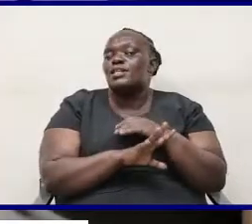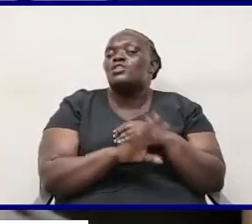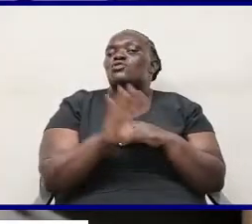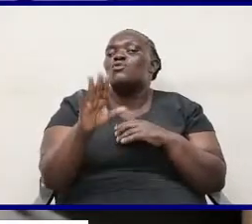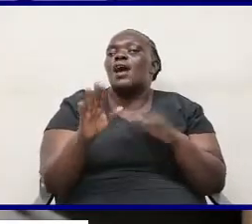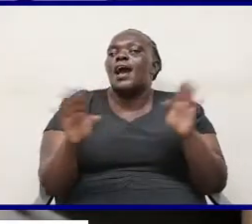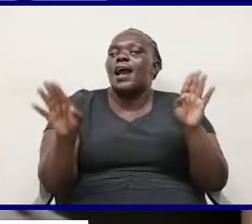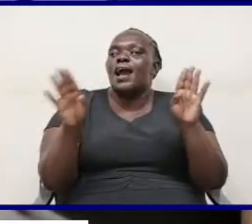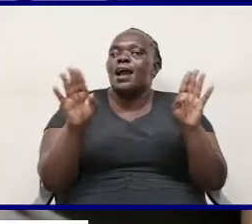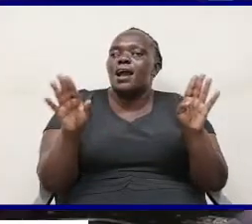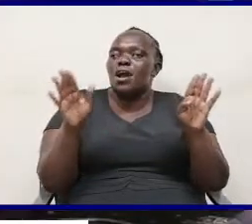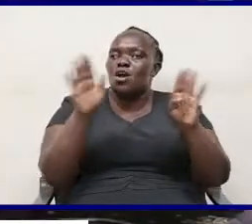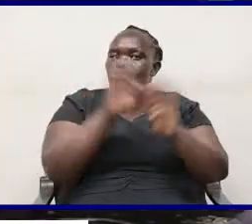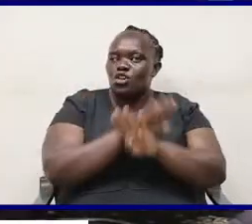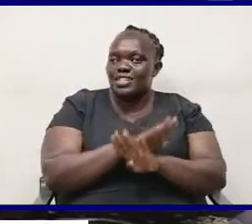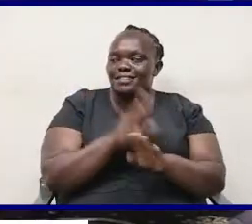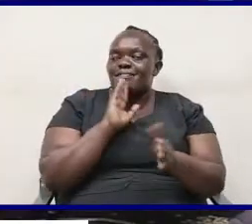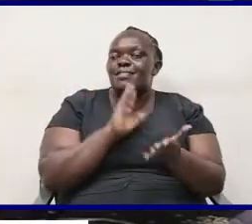your closing,